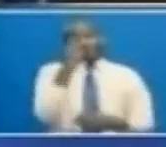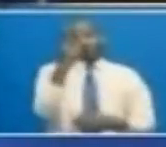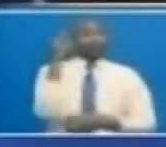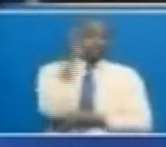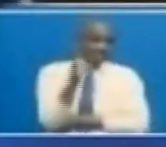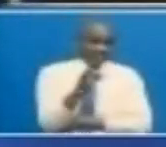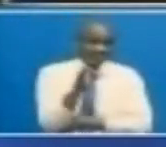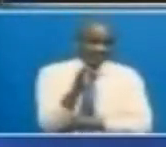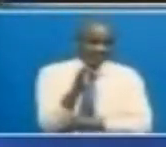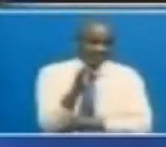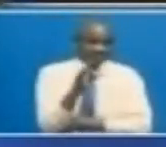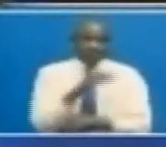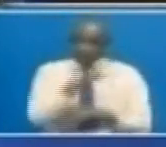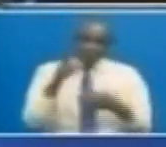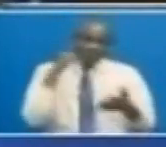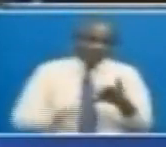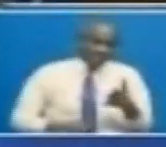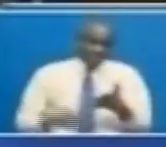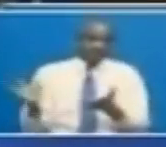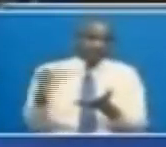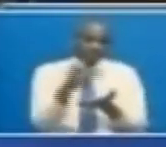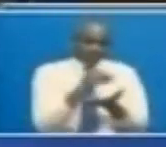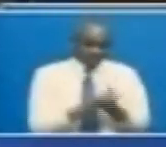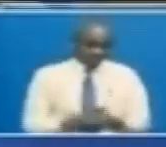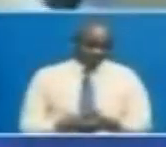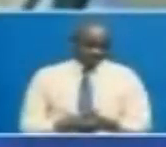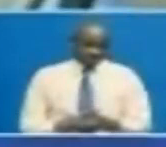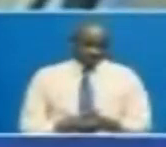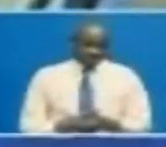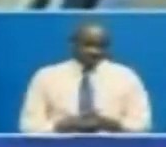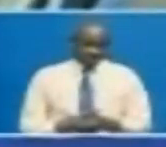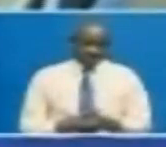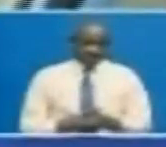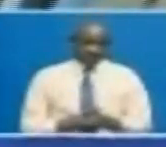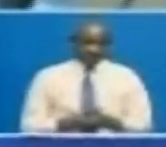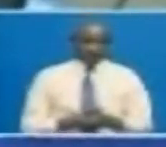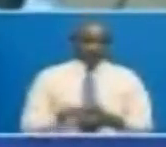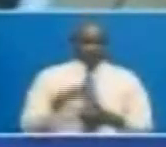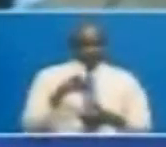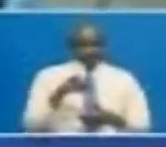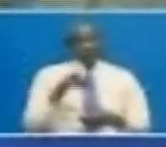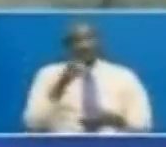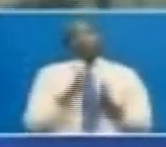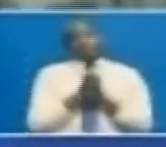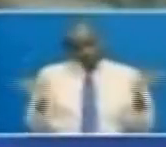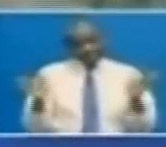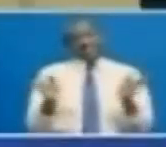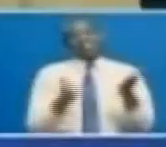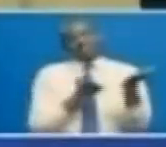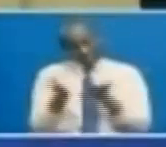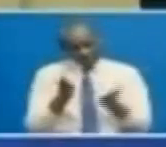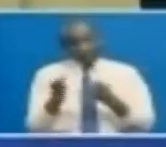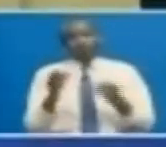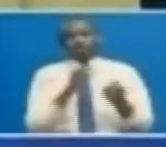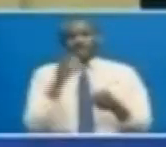52% of all taxes raised. For to access this. And the Public Service Commission has